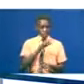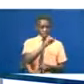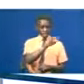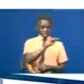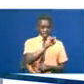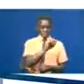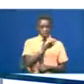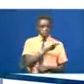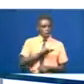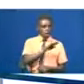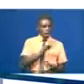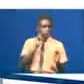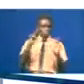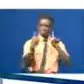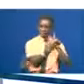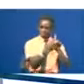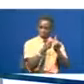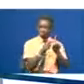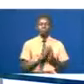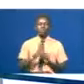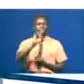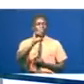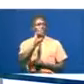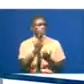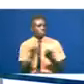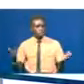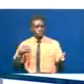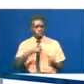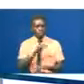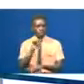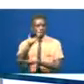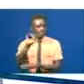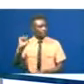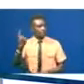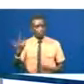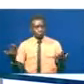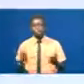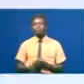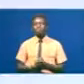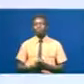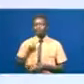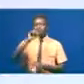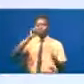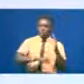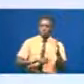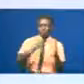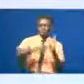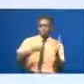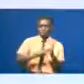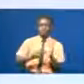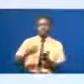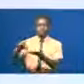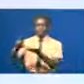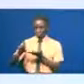standpoint, I would say the first thing we have to ask is what is the cost of credit? That's the first question